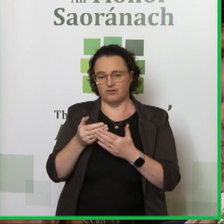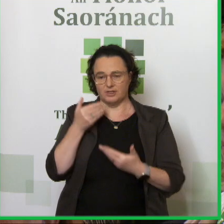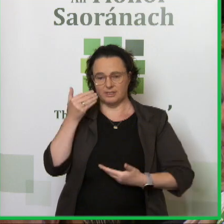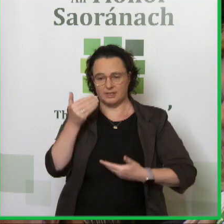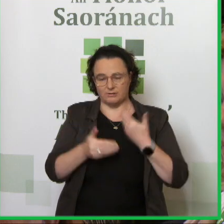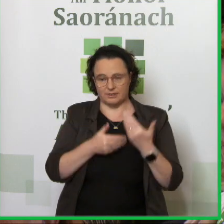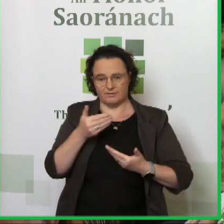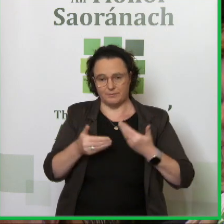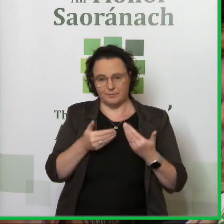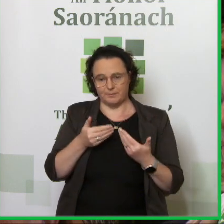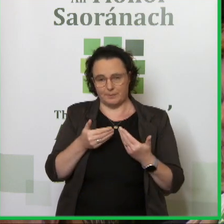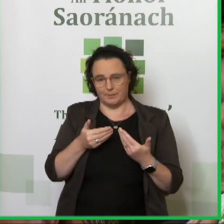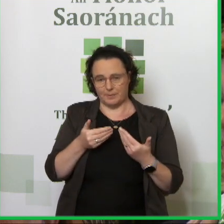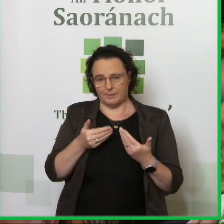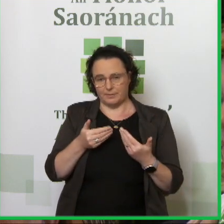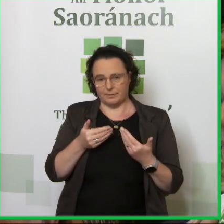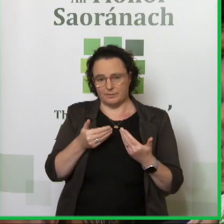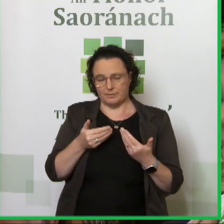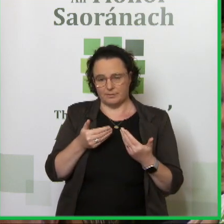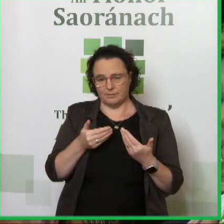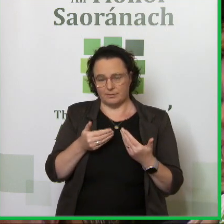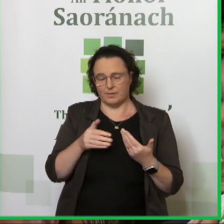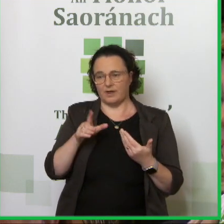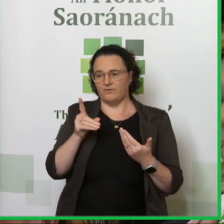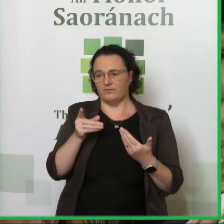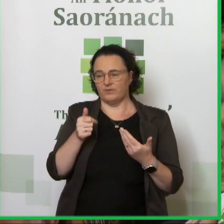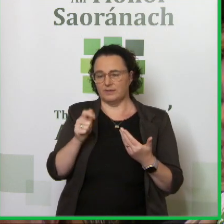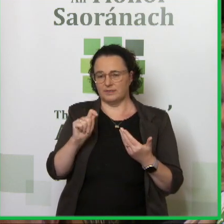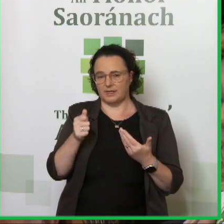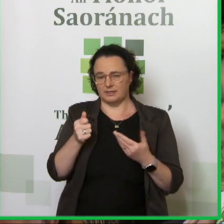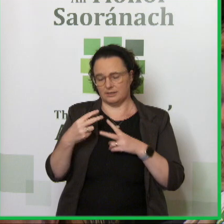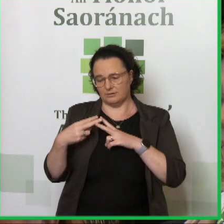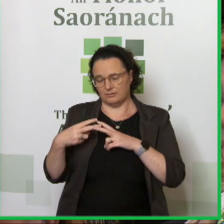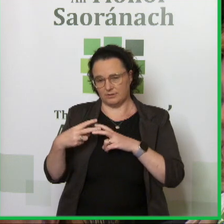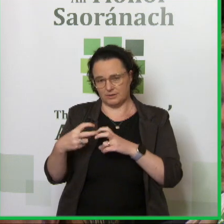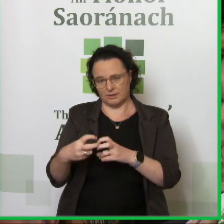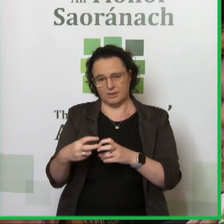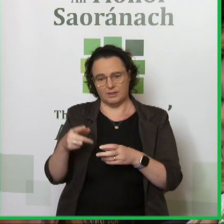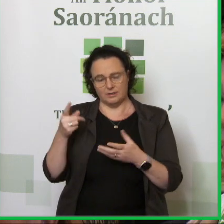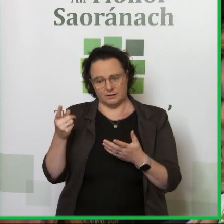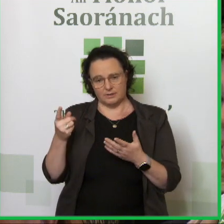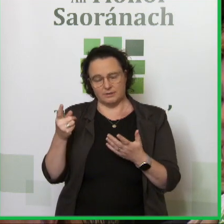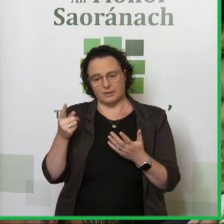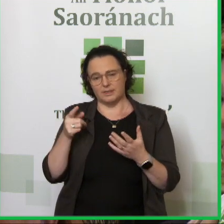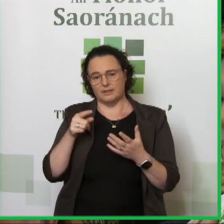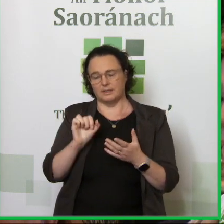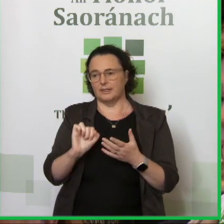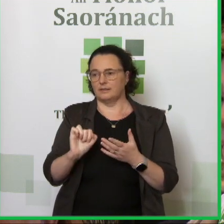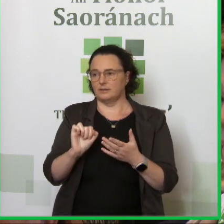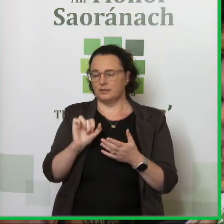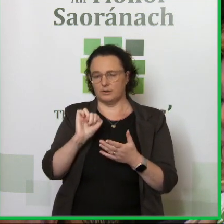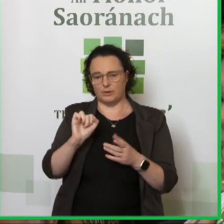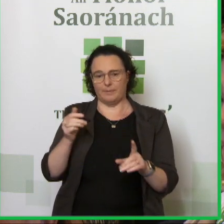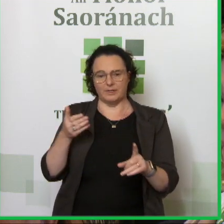to add as a part of the data research to build the data model and utilizing machine learning